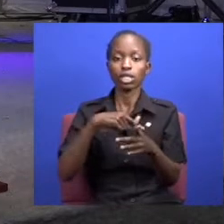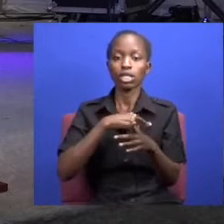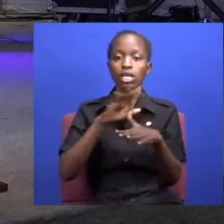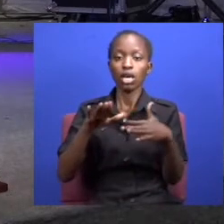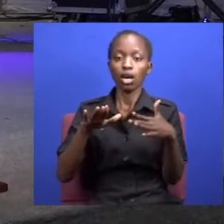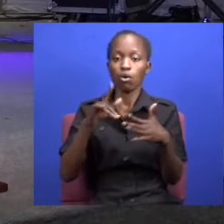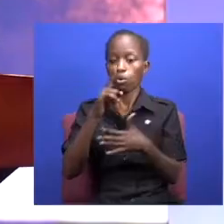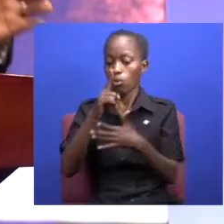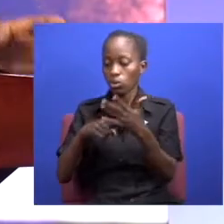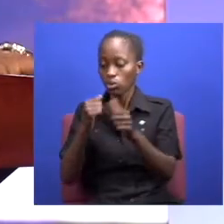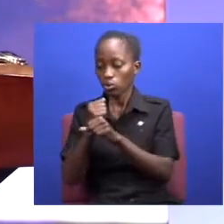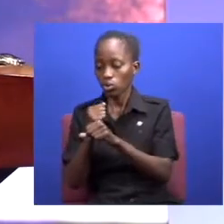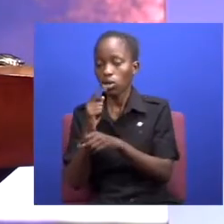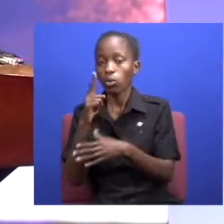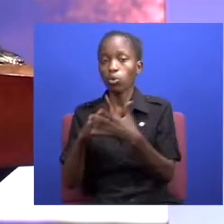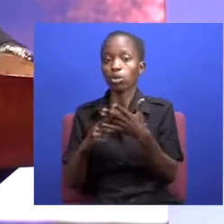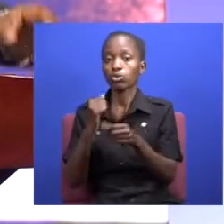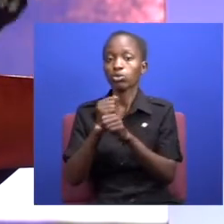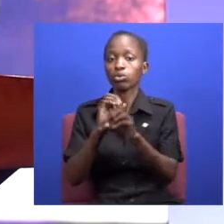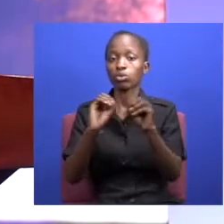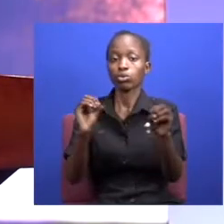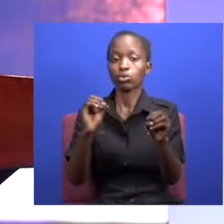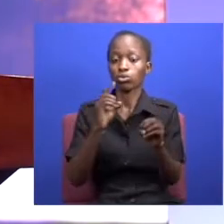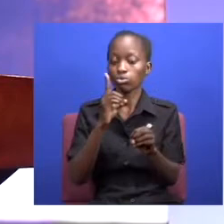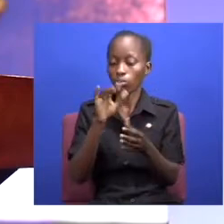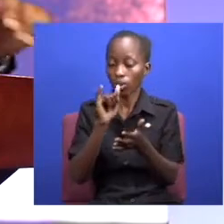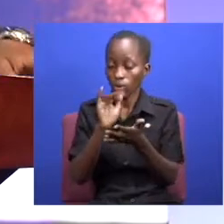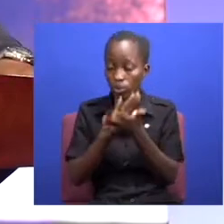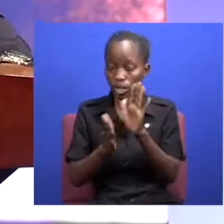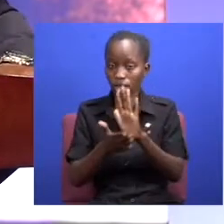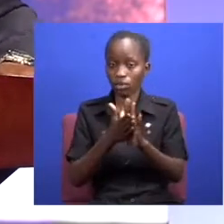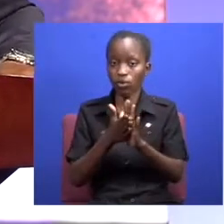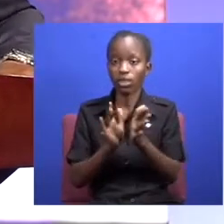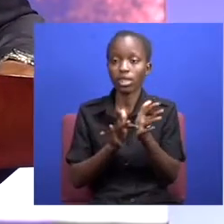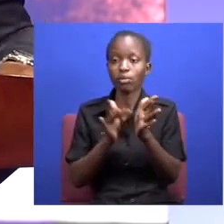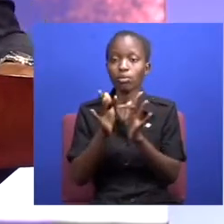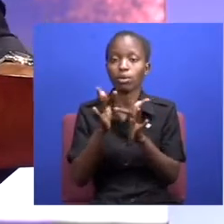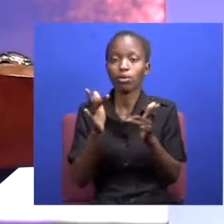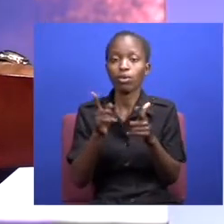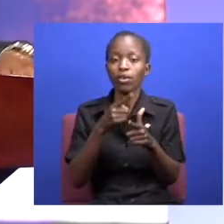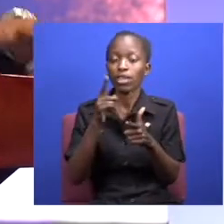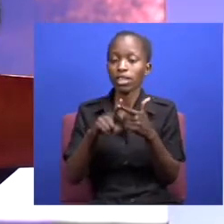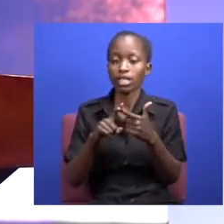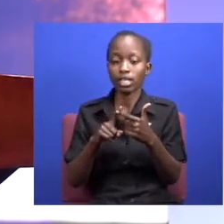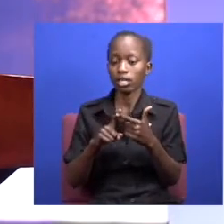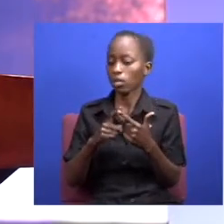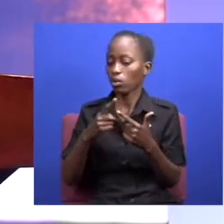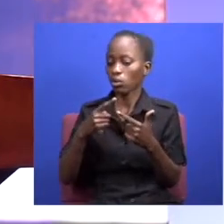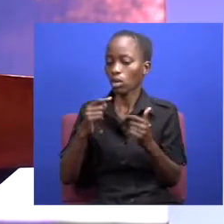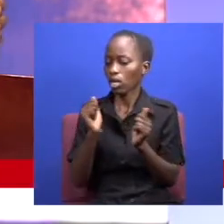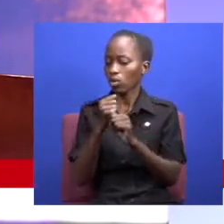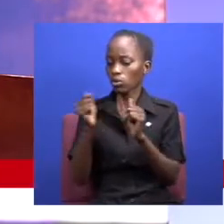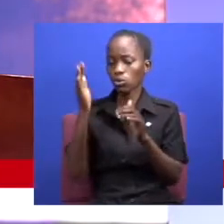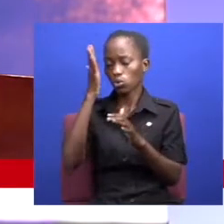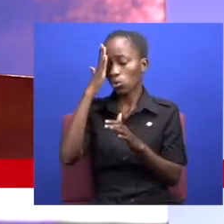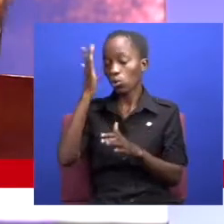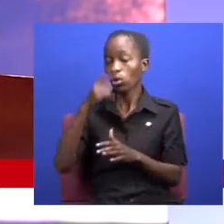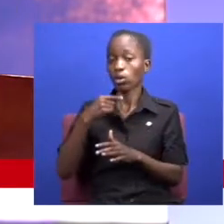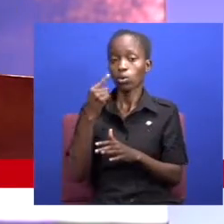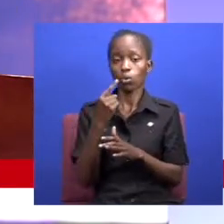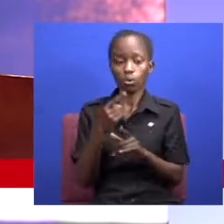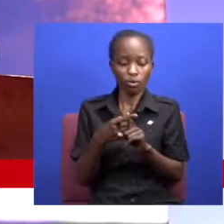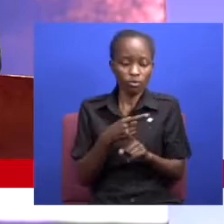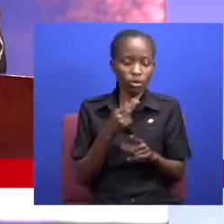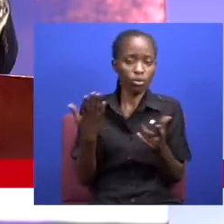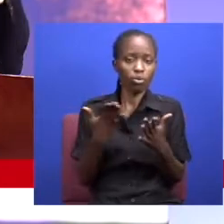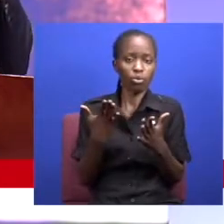do, about what not to do. So that without the Bible, we'd never have known who we are, where we came